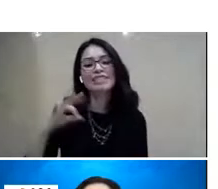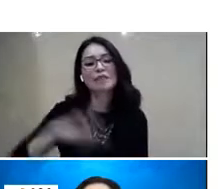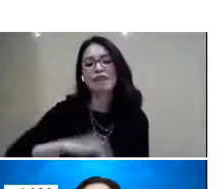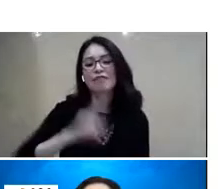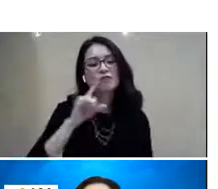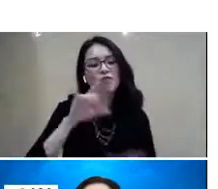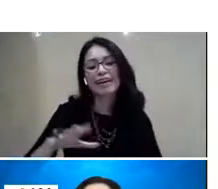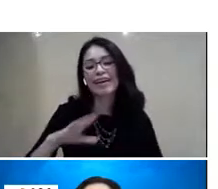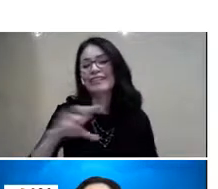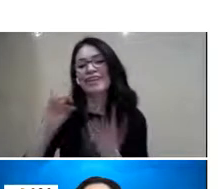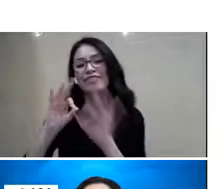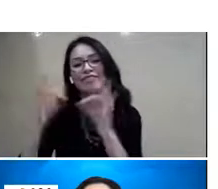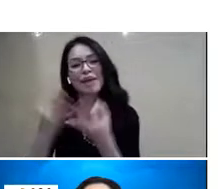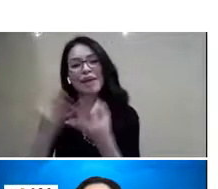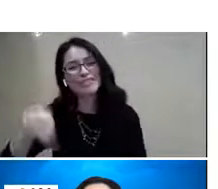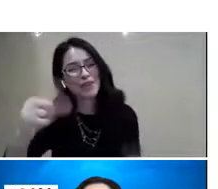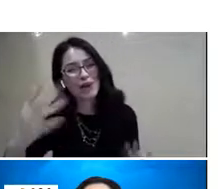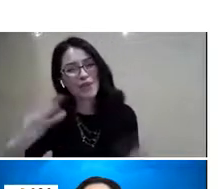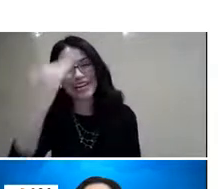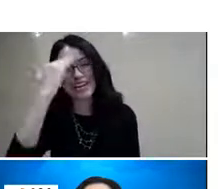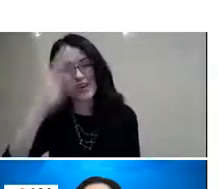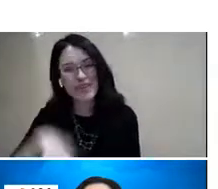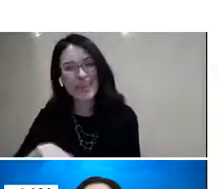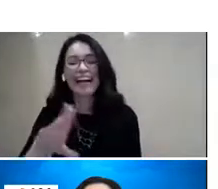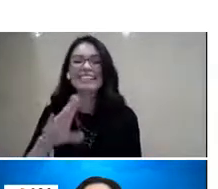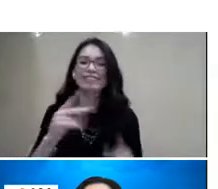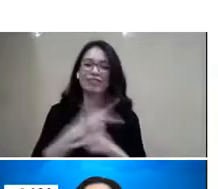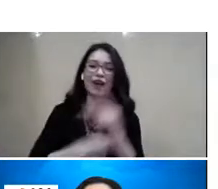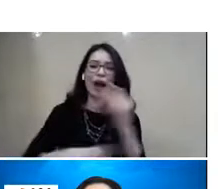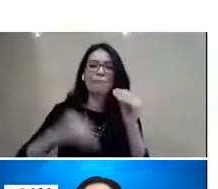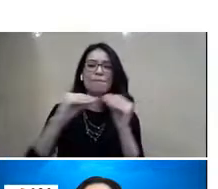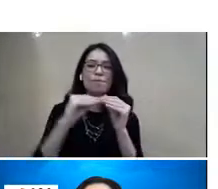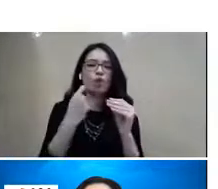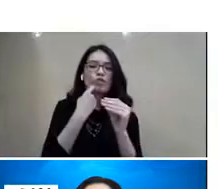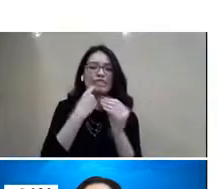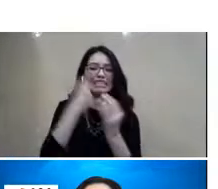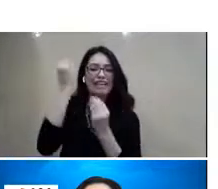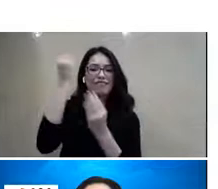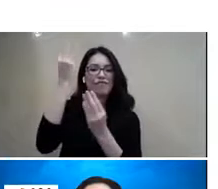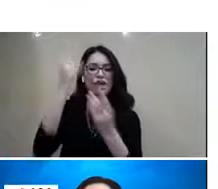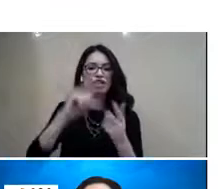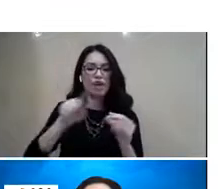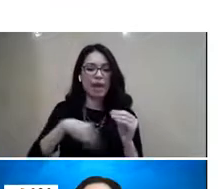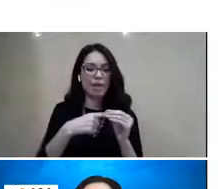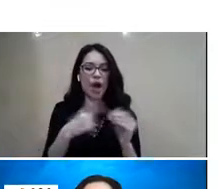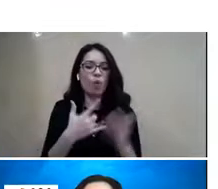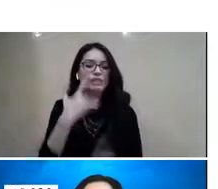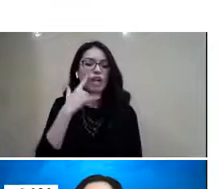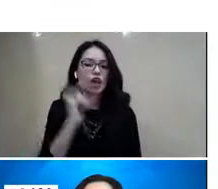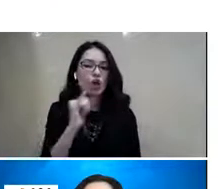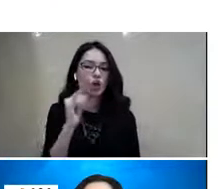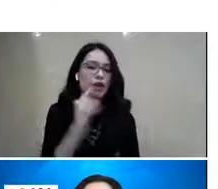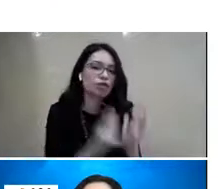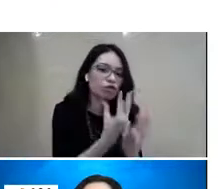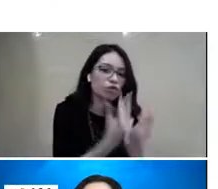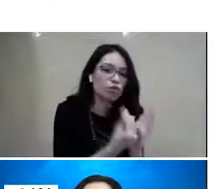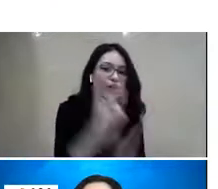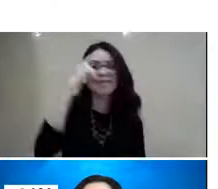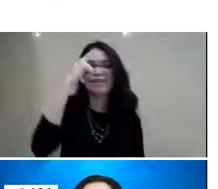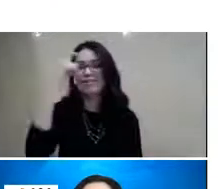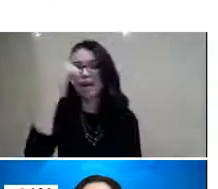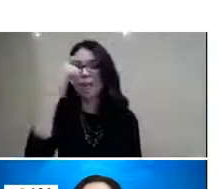time to log in, find out the latest information about where we're gonna be at this spring, this summer, and looking to